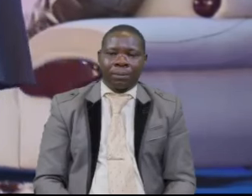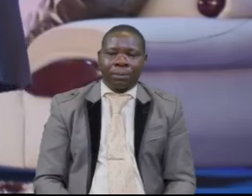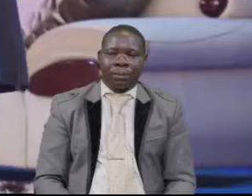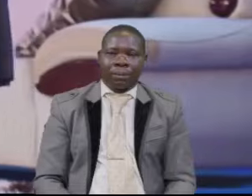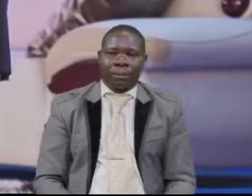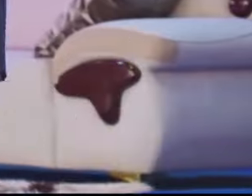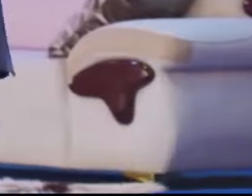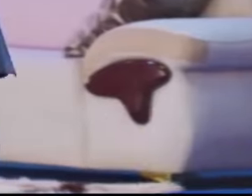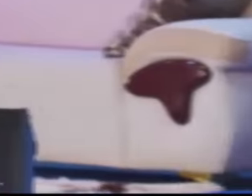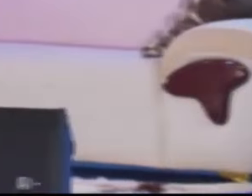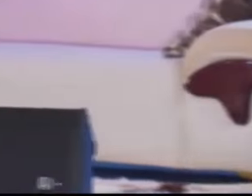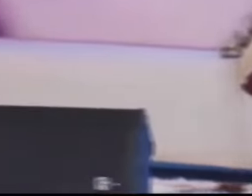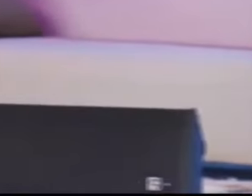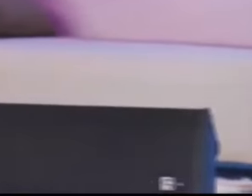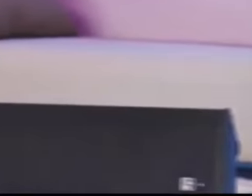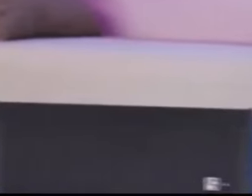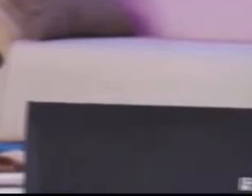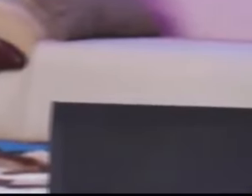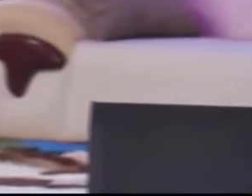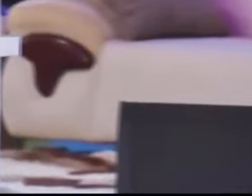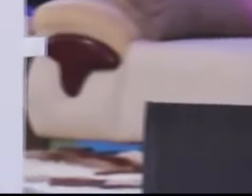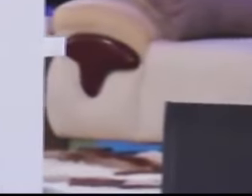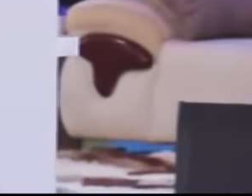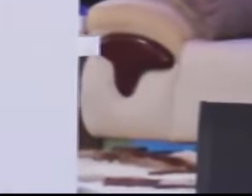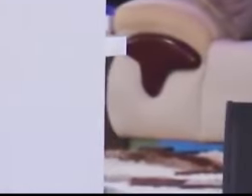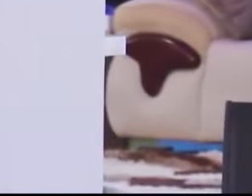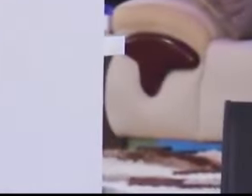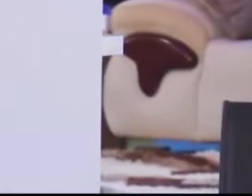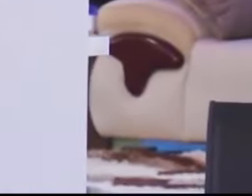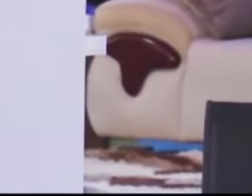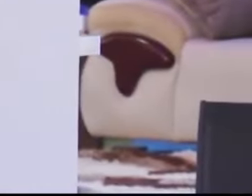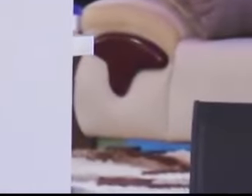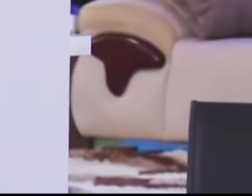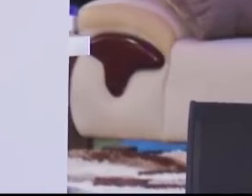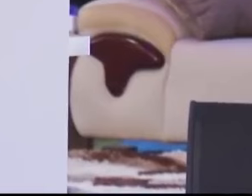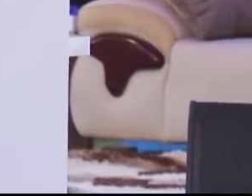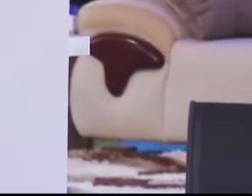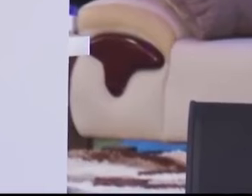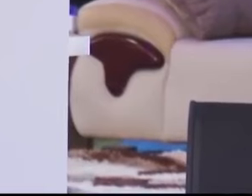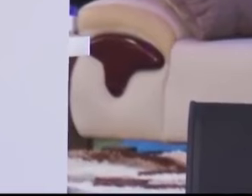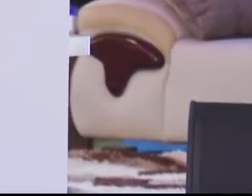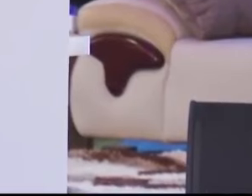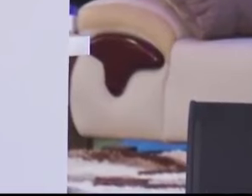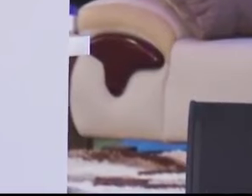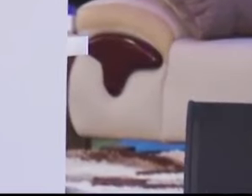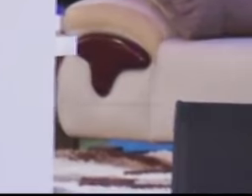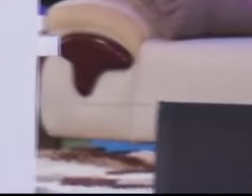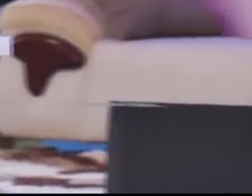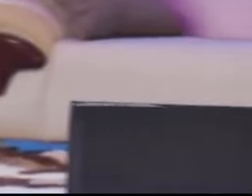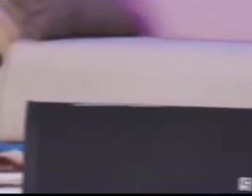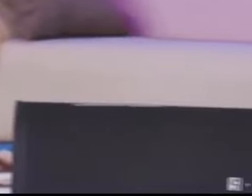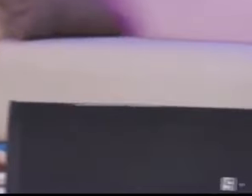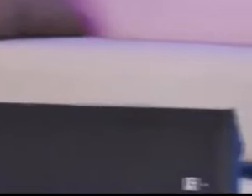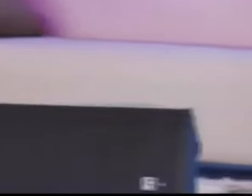refocused his life. The teenage years have gone, in the 20s and 30s, all that has gone. He came